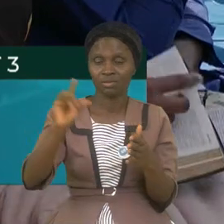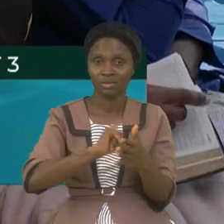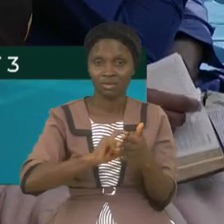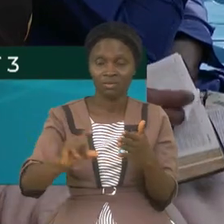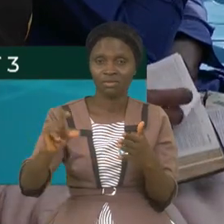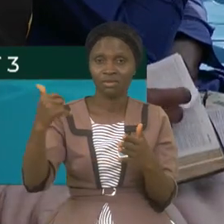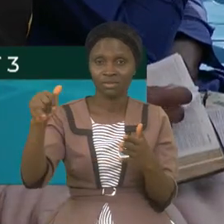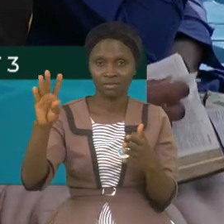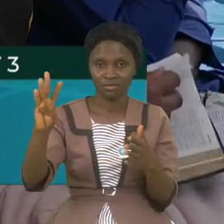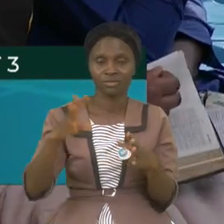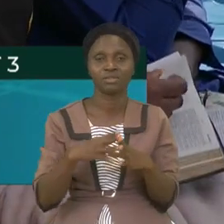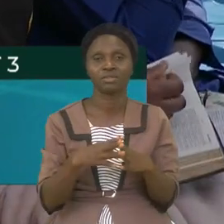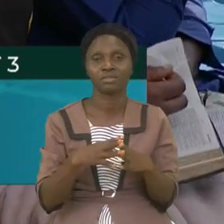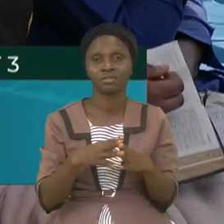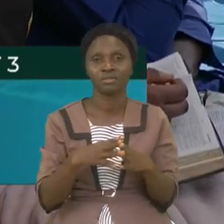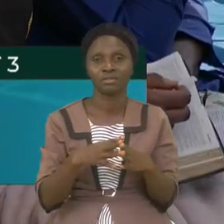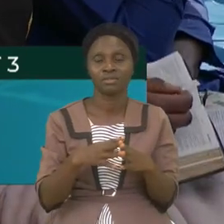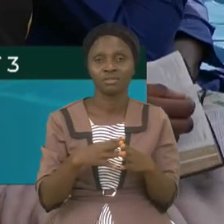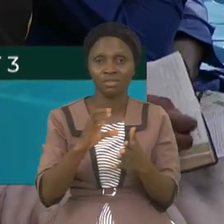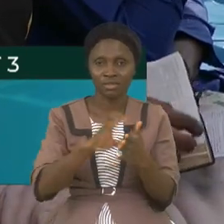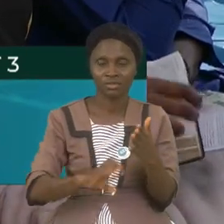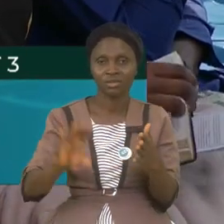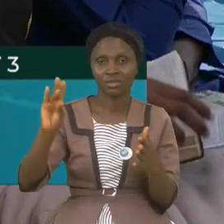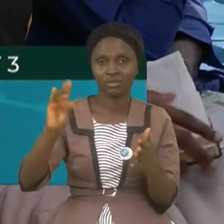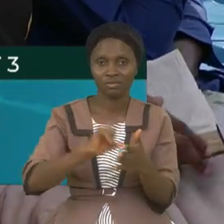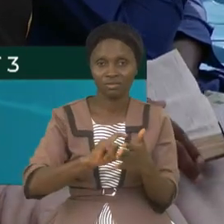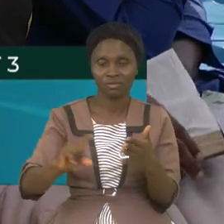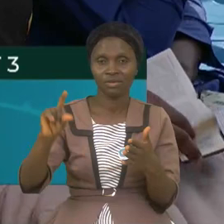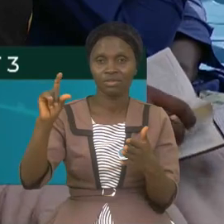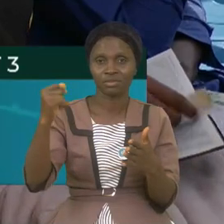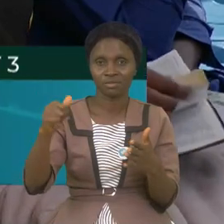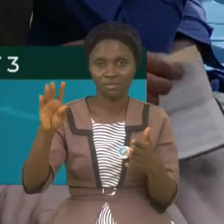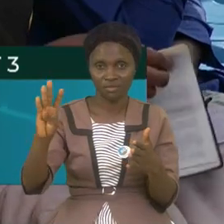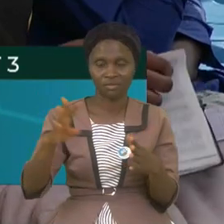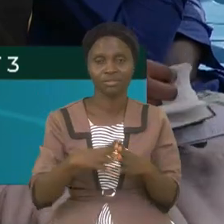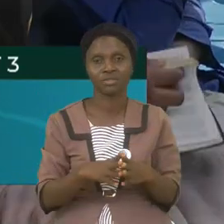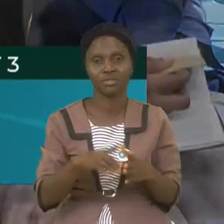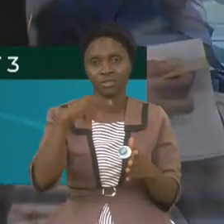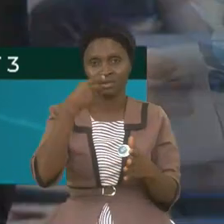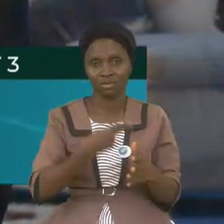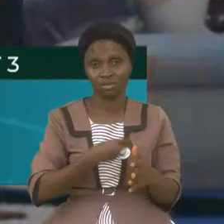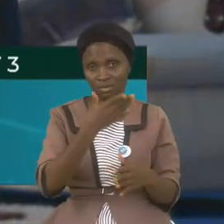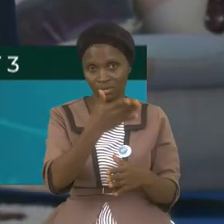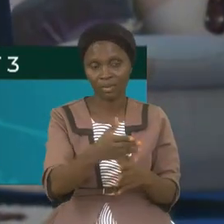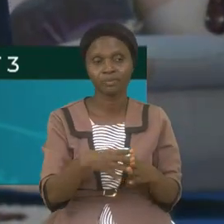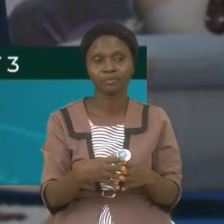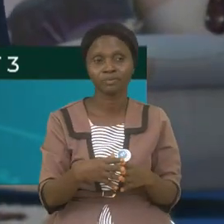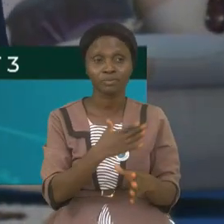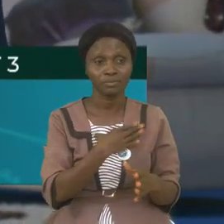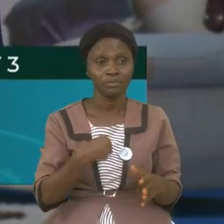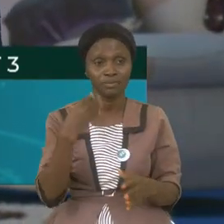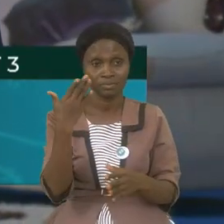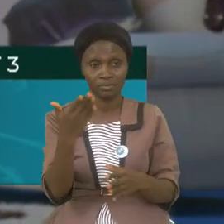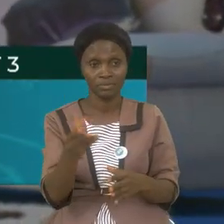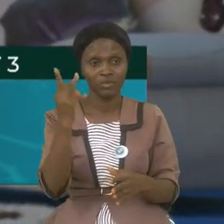Daniel chapter 7, verse 14. It tells us there, and there